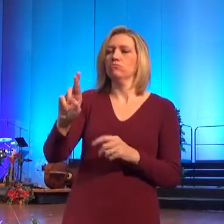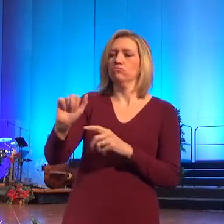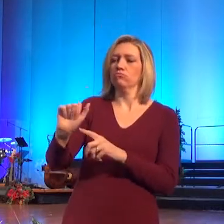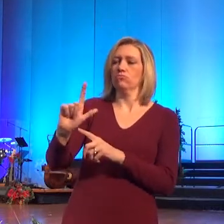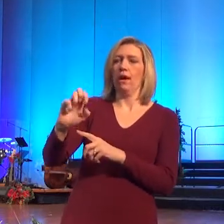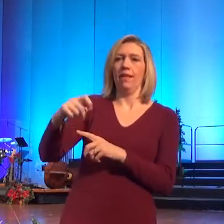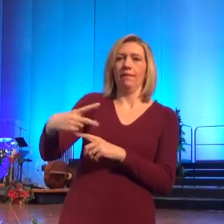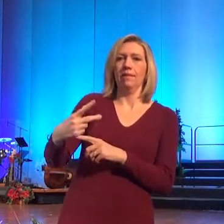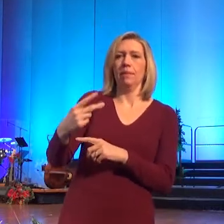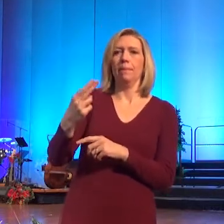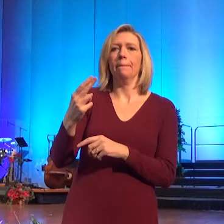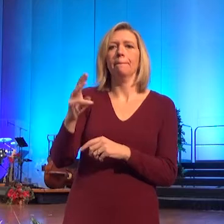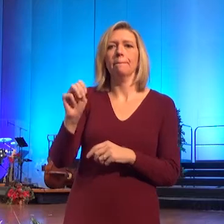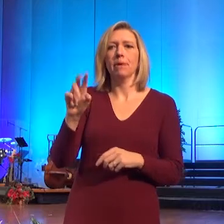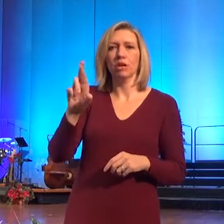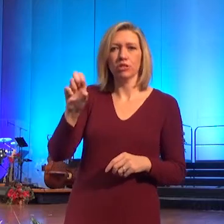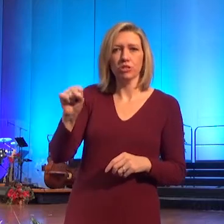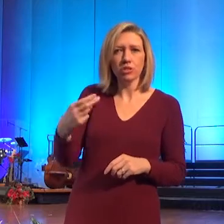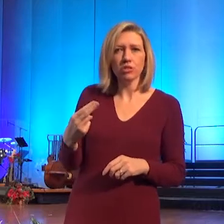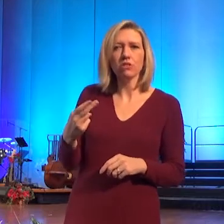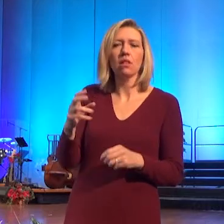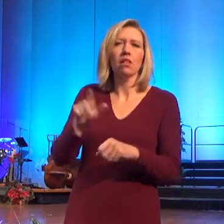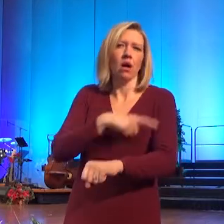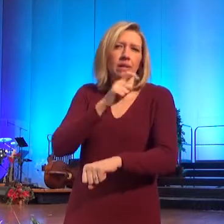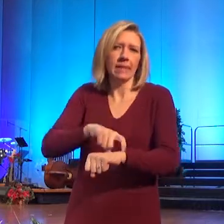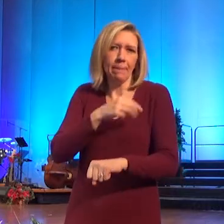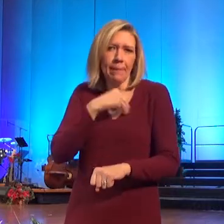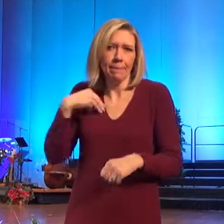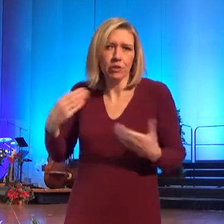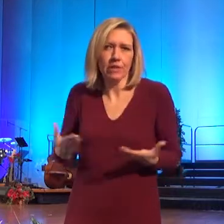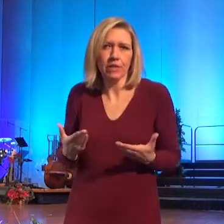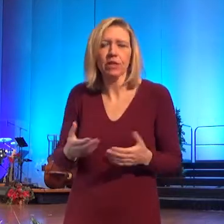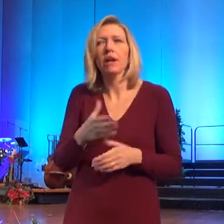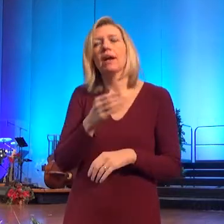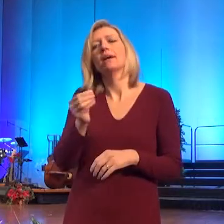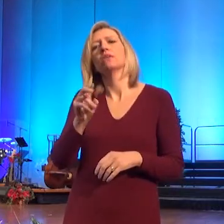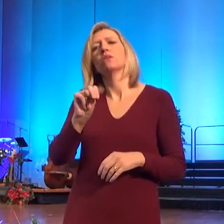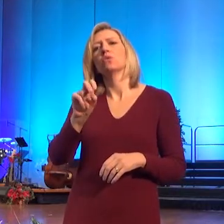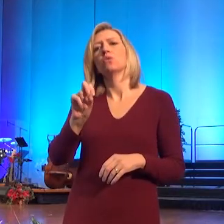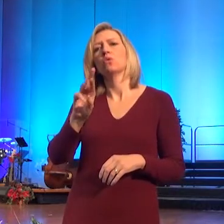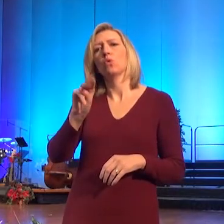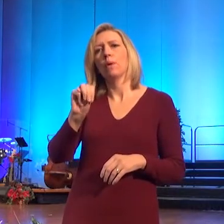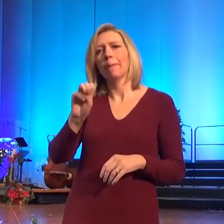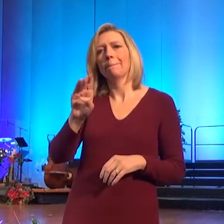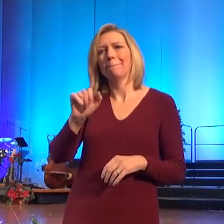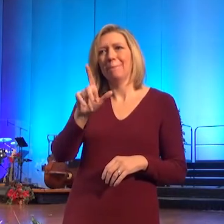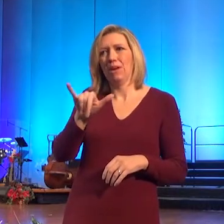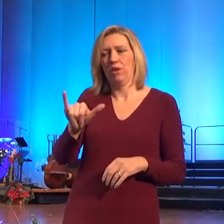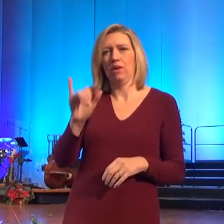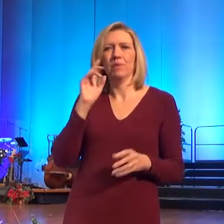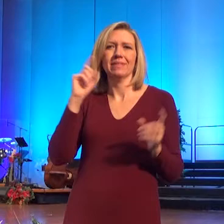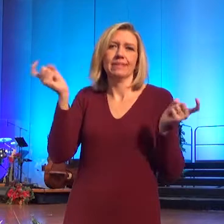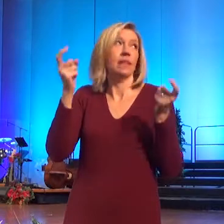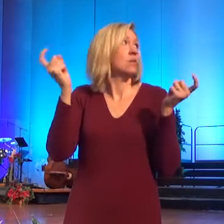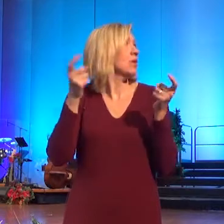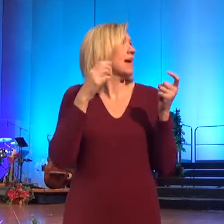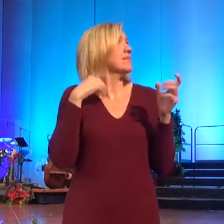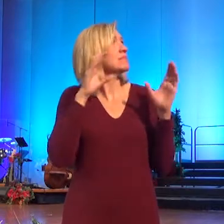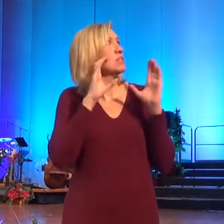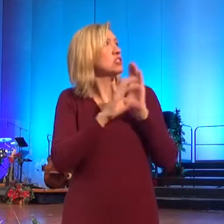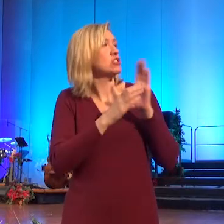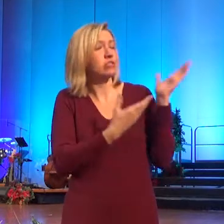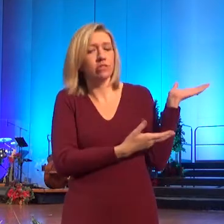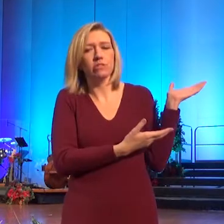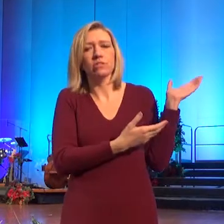Ralph, longtime Mile High member. Also as well, Norm Barry, a longtime member. We have his picture there.